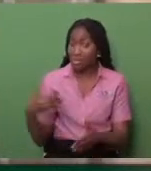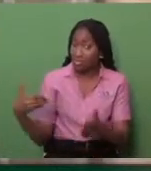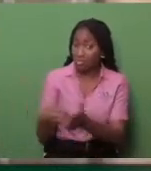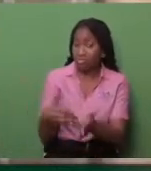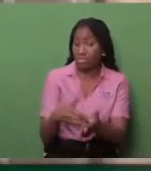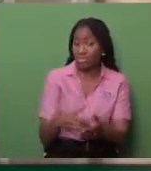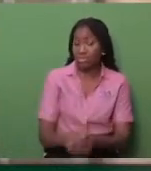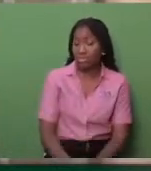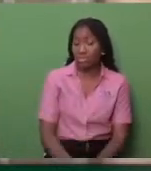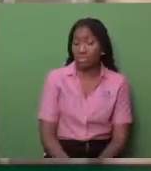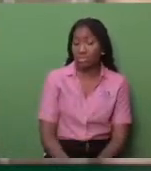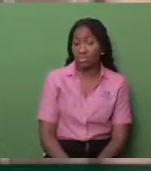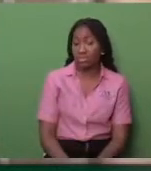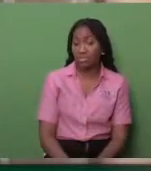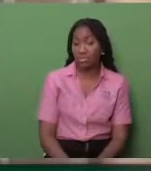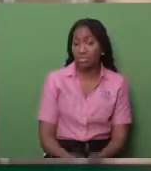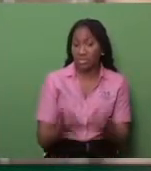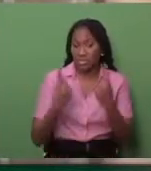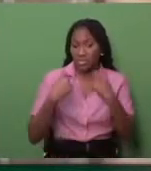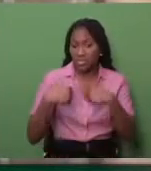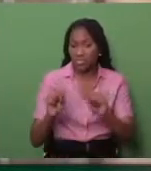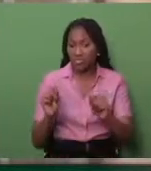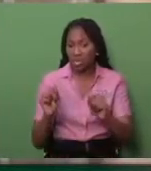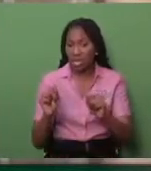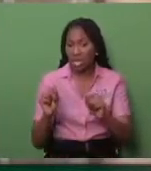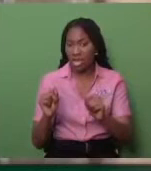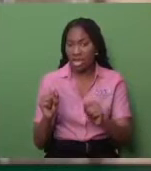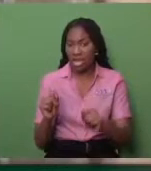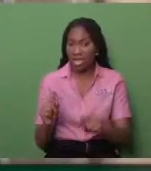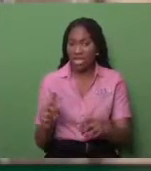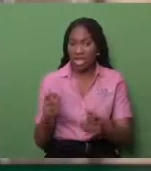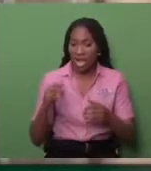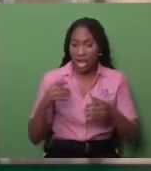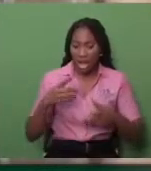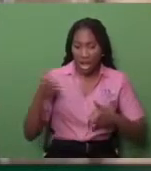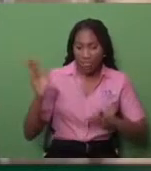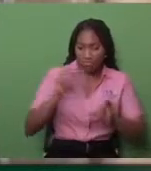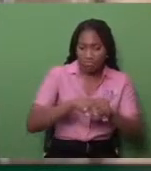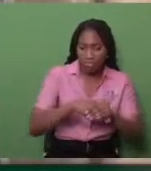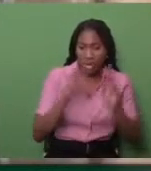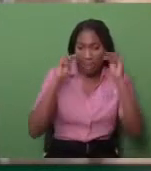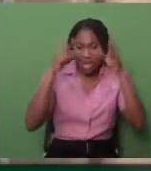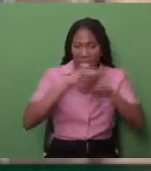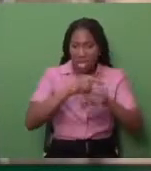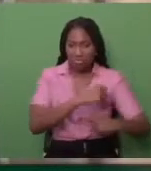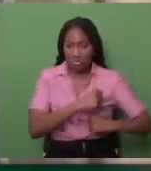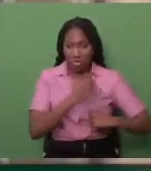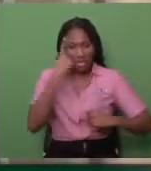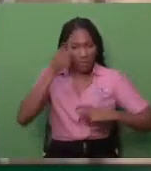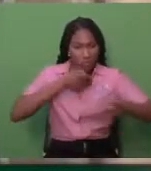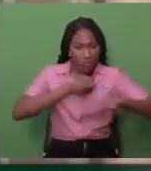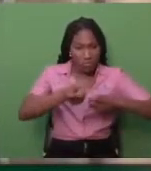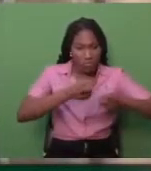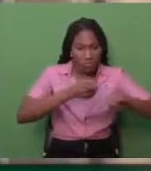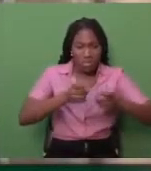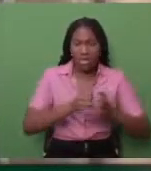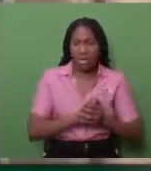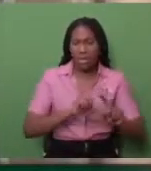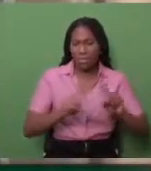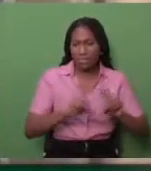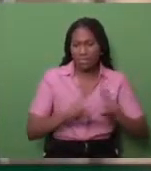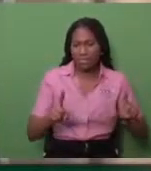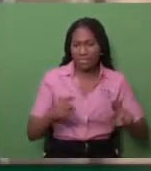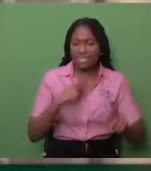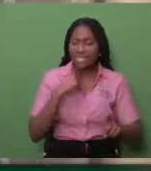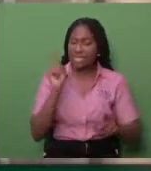to insert the Minister of National Security into the process, and the court struck out those offending parts, saying that they